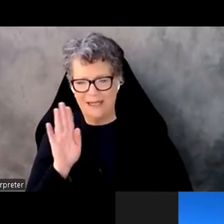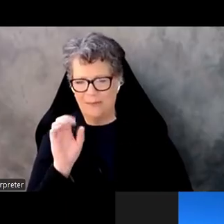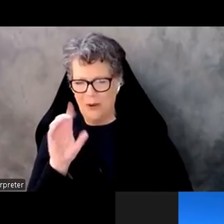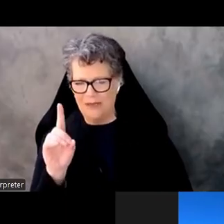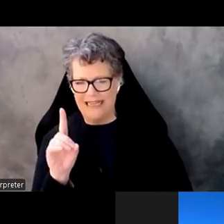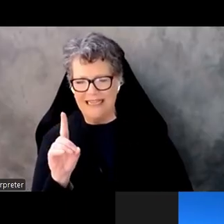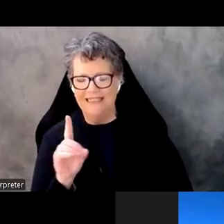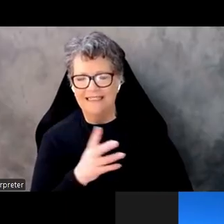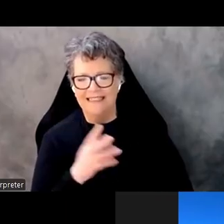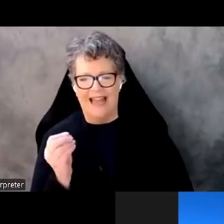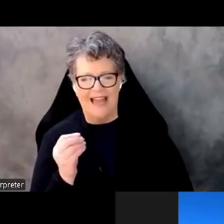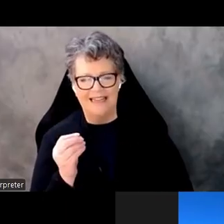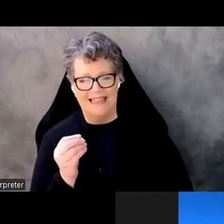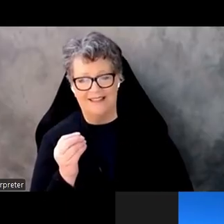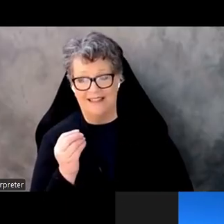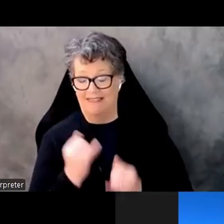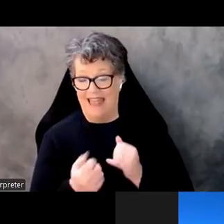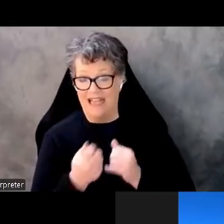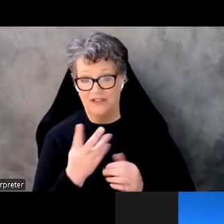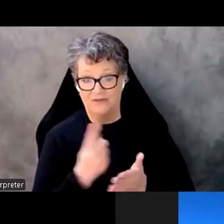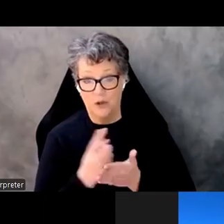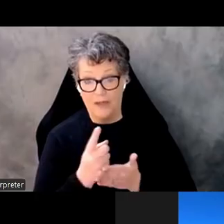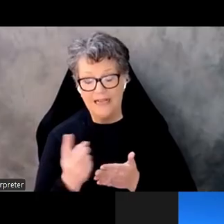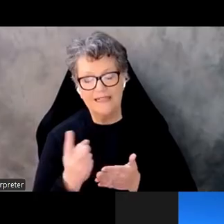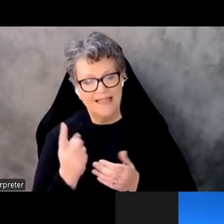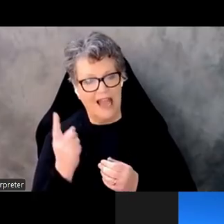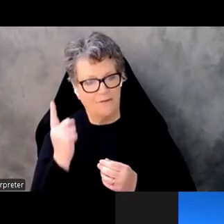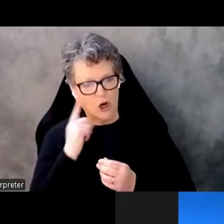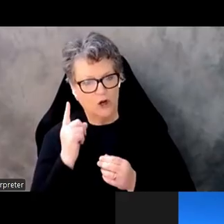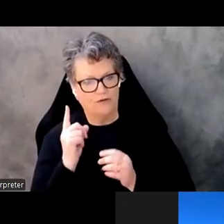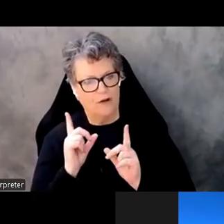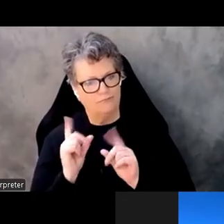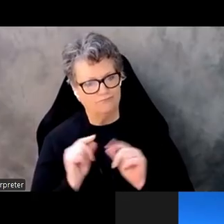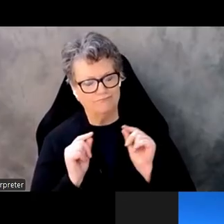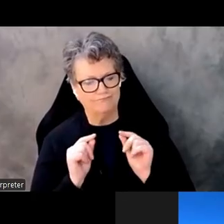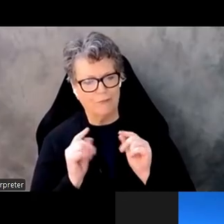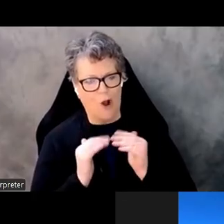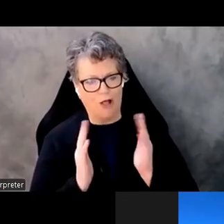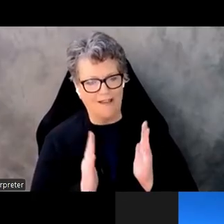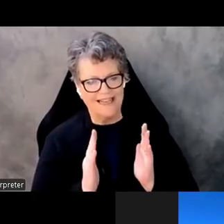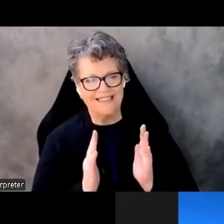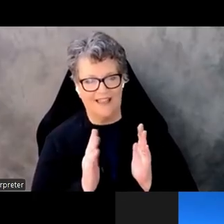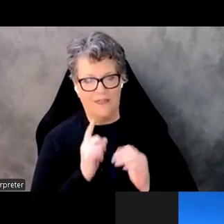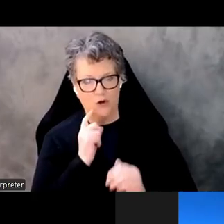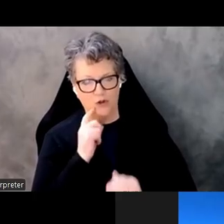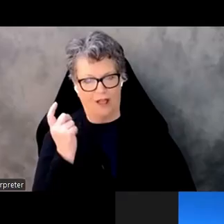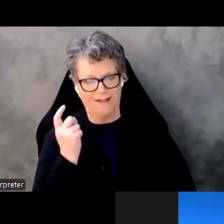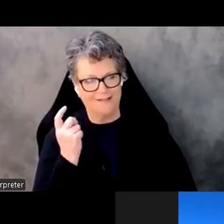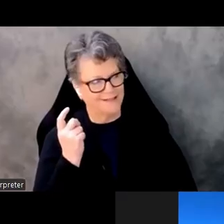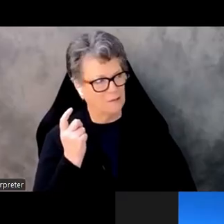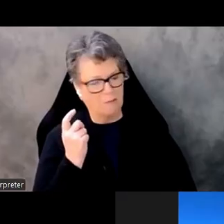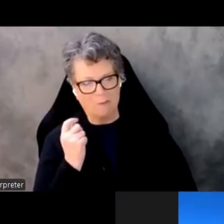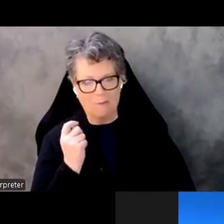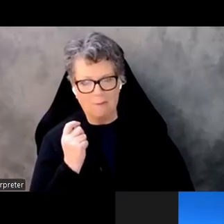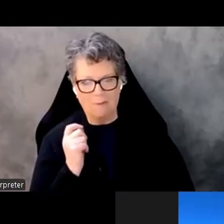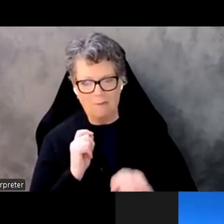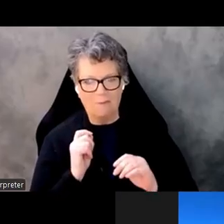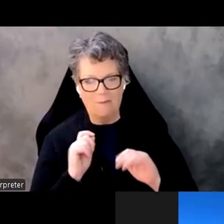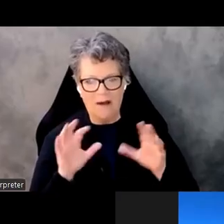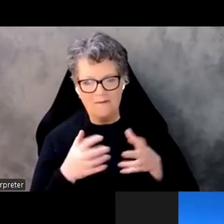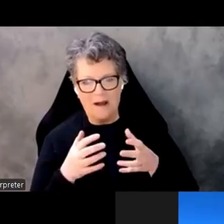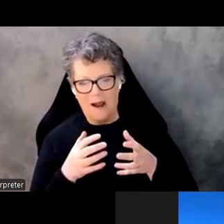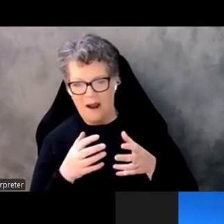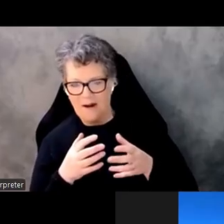actually within the last few weeks I've heard from unnamed colleagues that they are jealous of the composition of our board